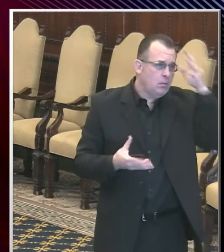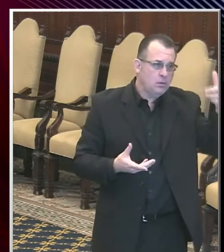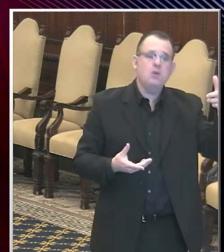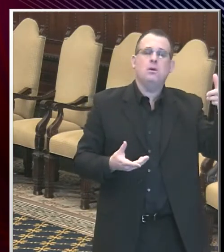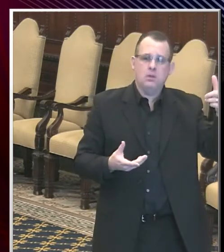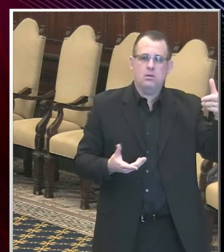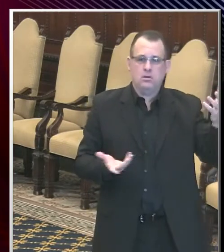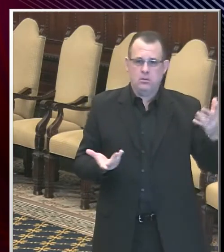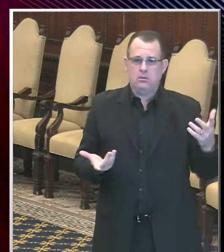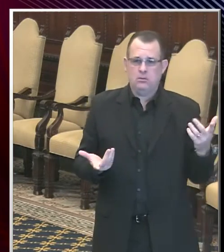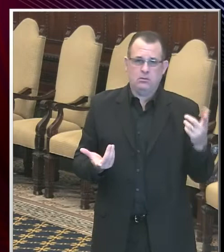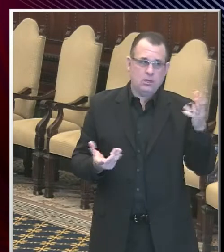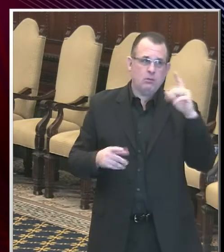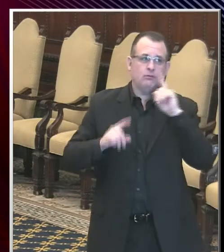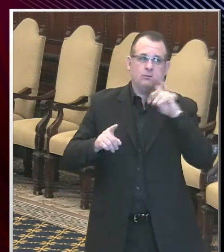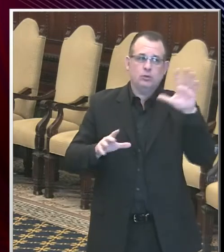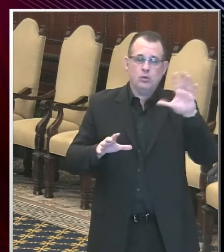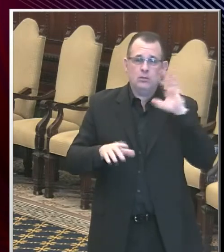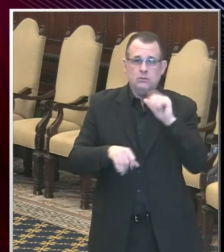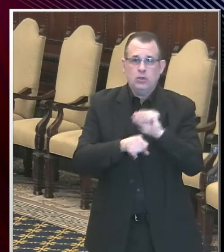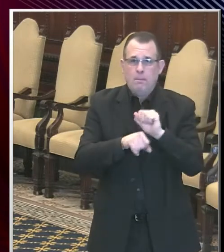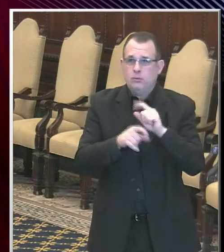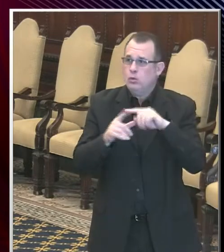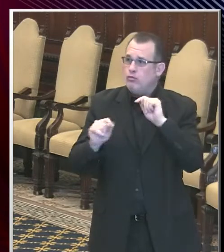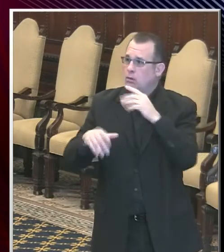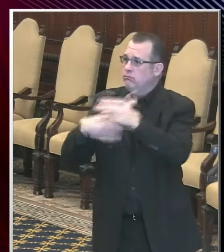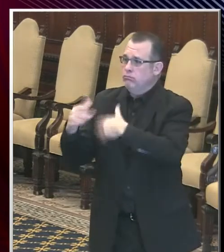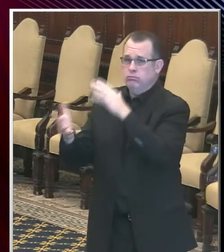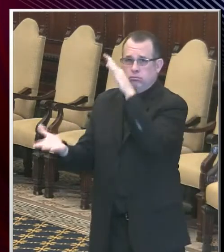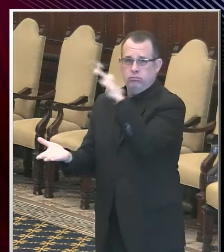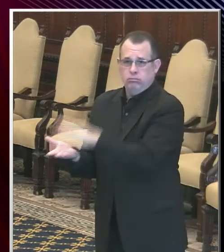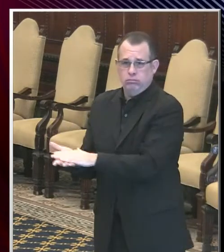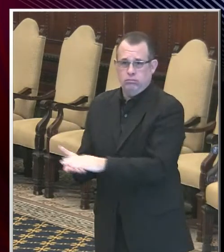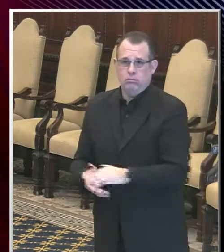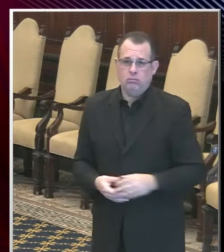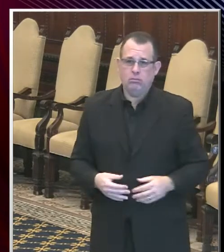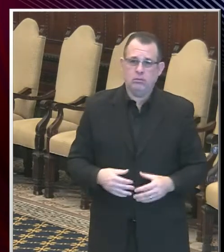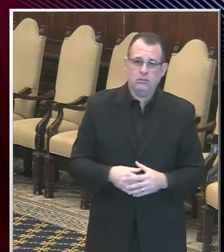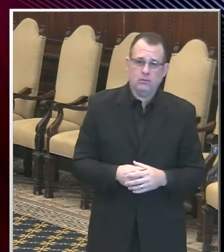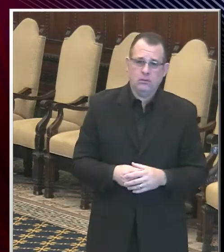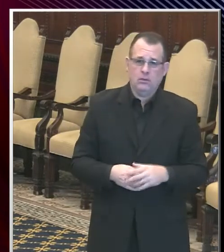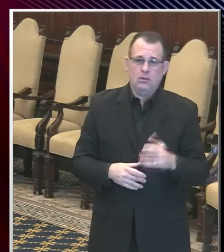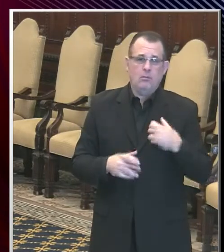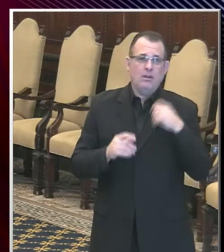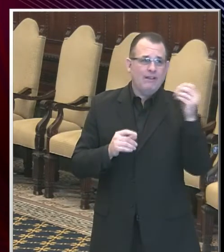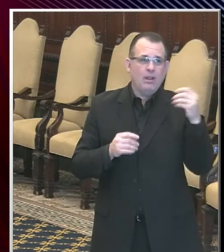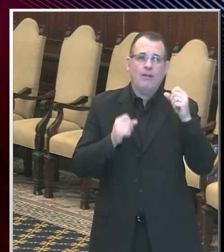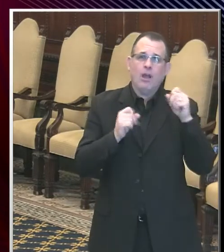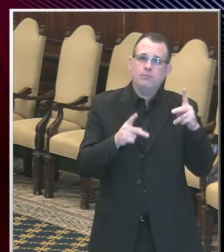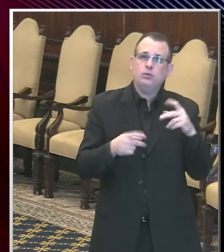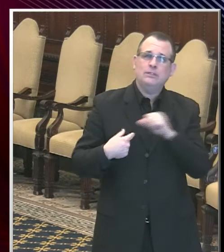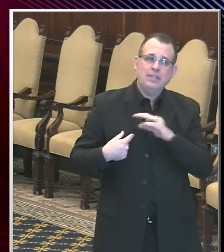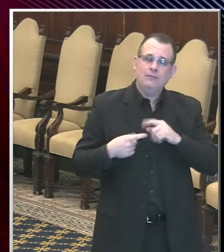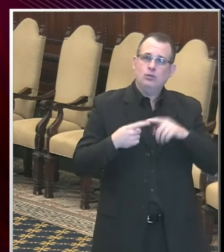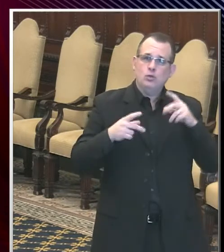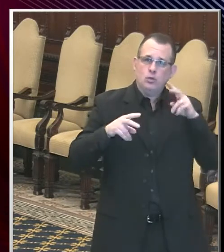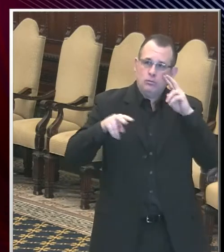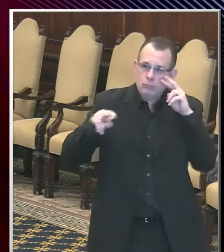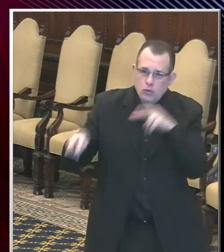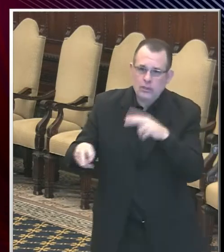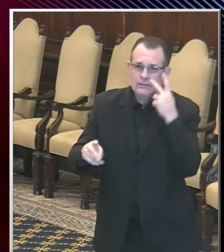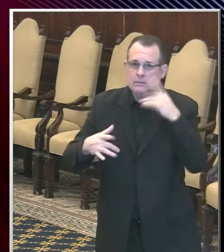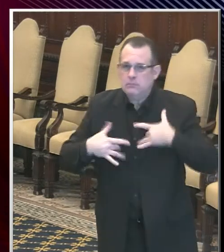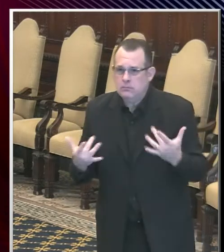to the best of our ability, given the staff we have on staff right now. Got it. Thank you. That's it. Great. Thank you,